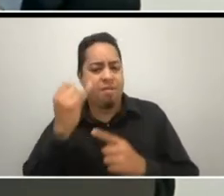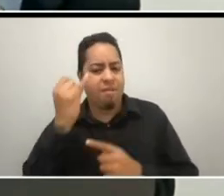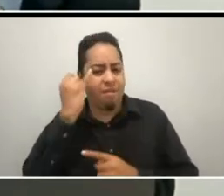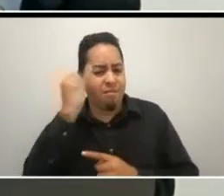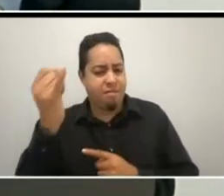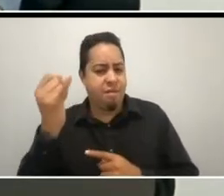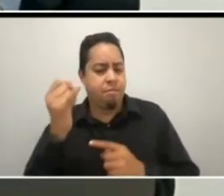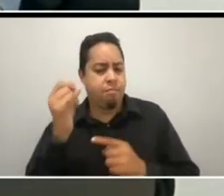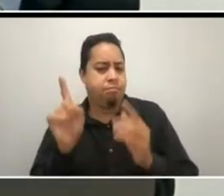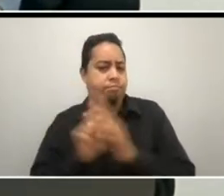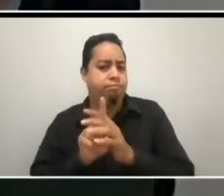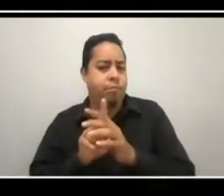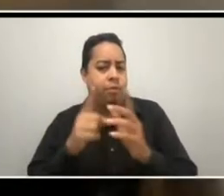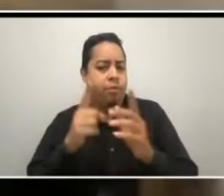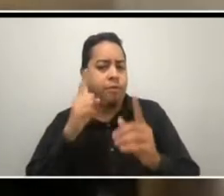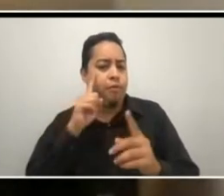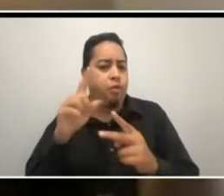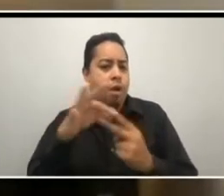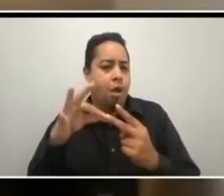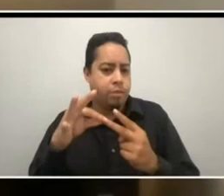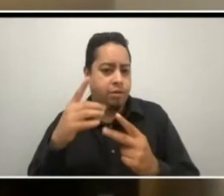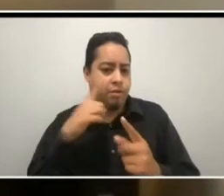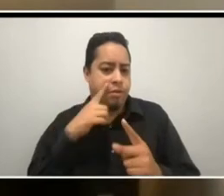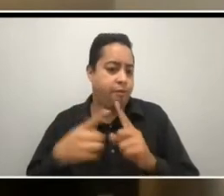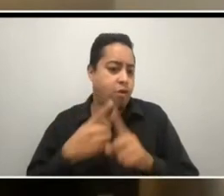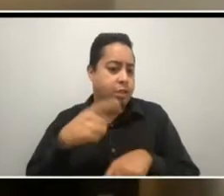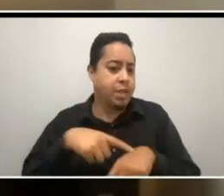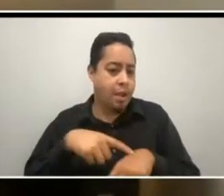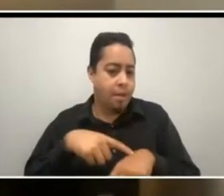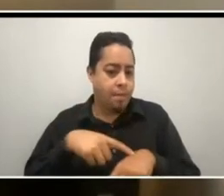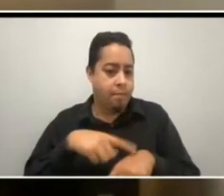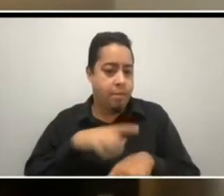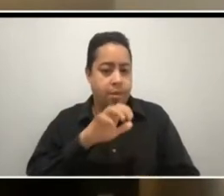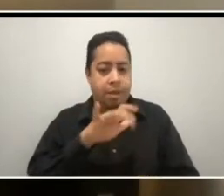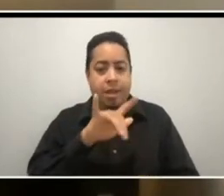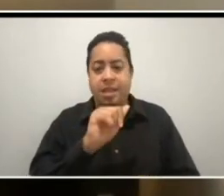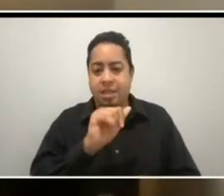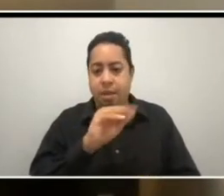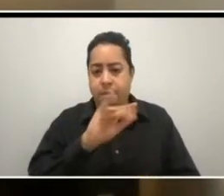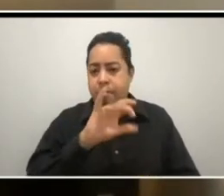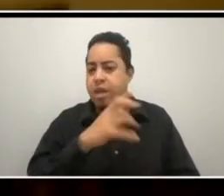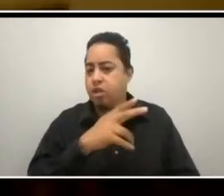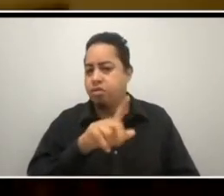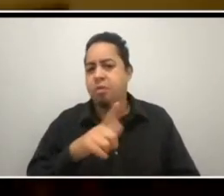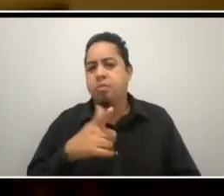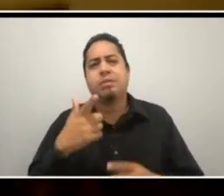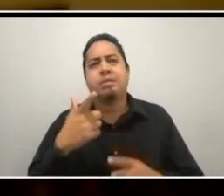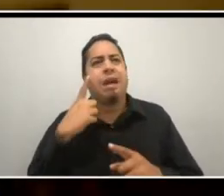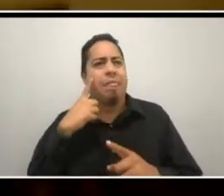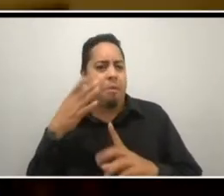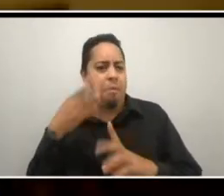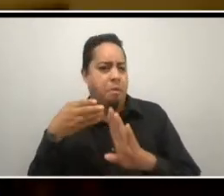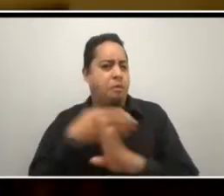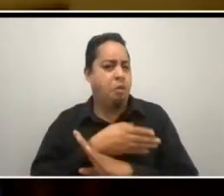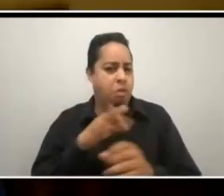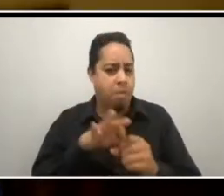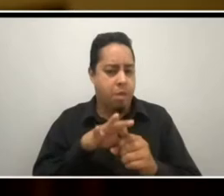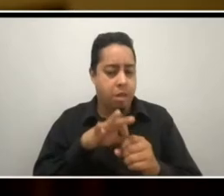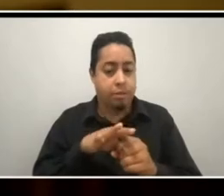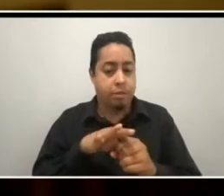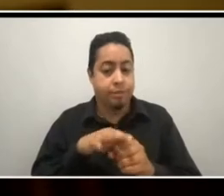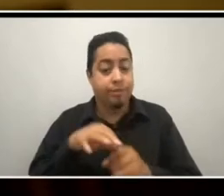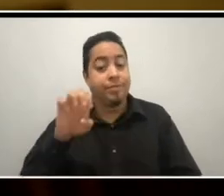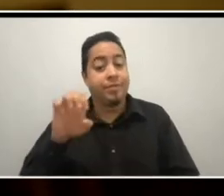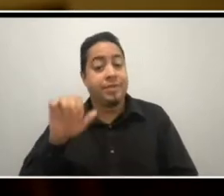post-election period for the first time? Right after the election. It might have been before the election. Eastman prepared a memo attempting